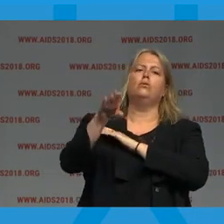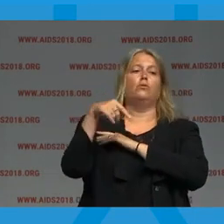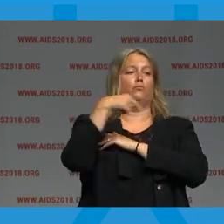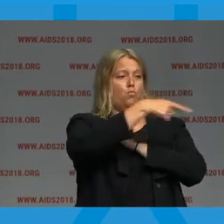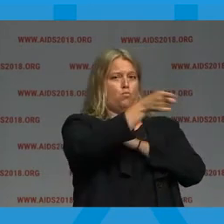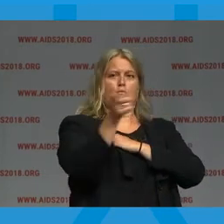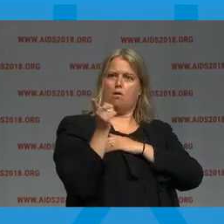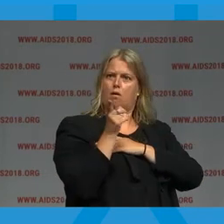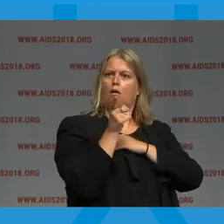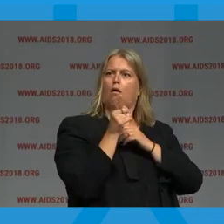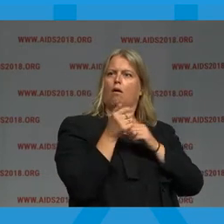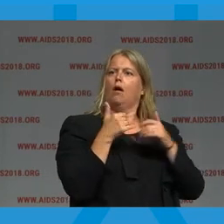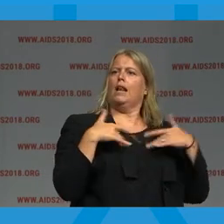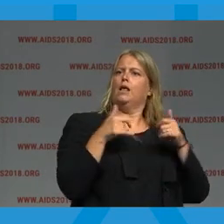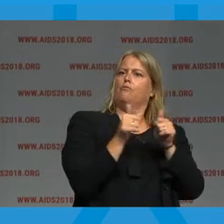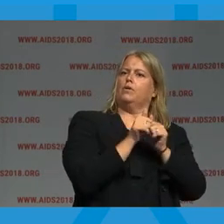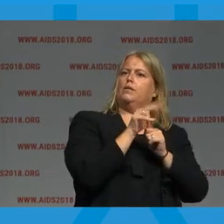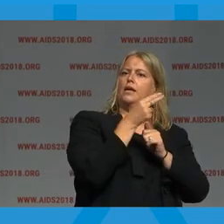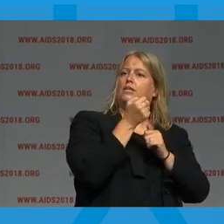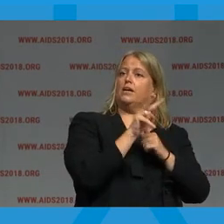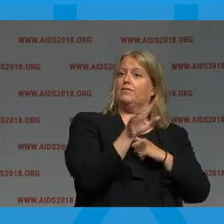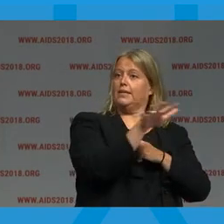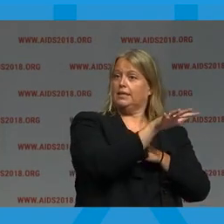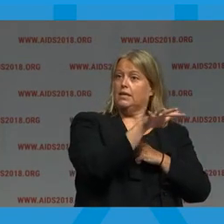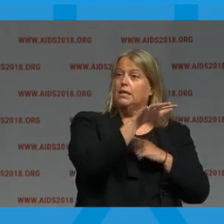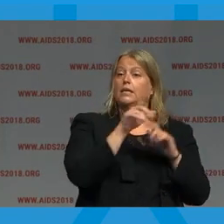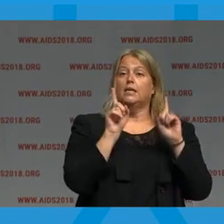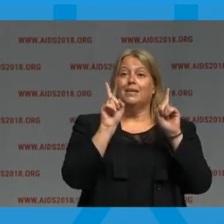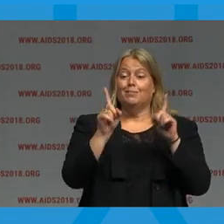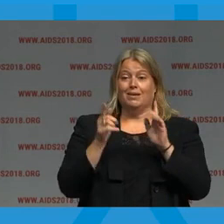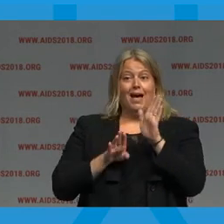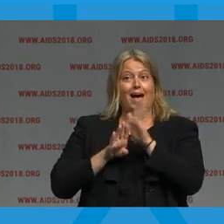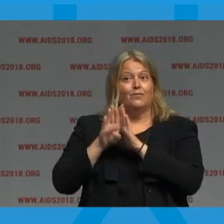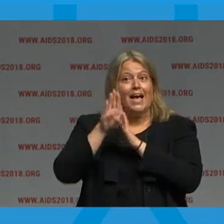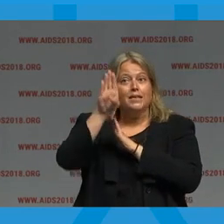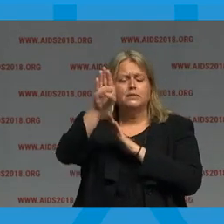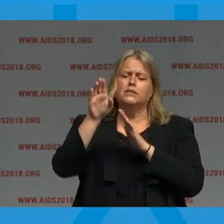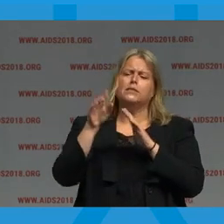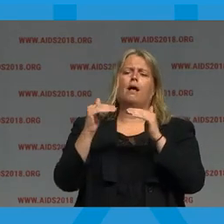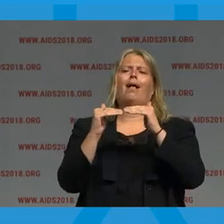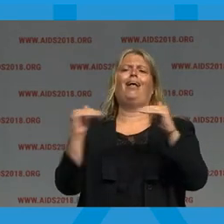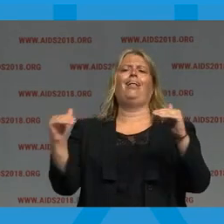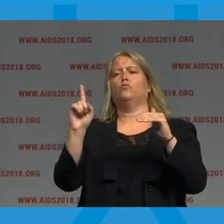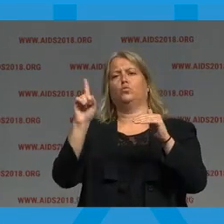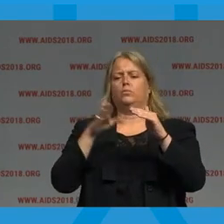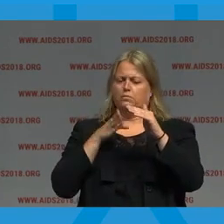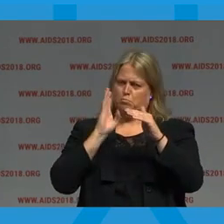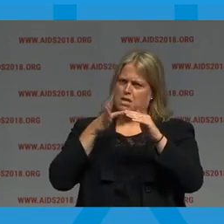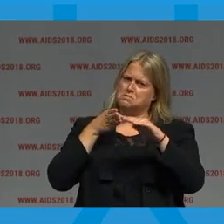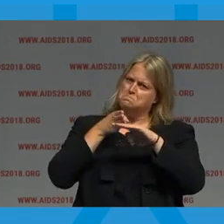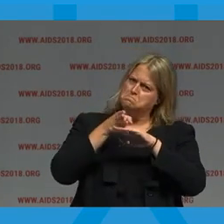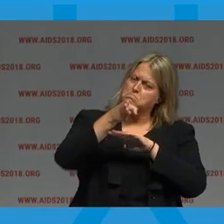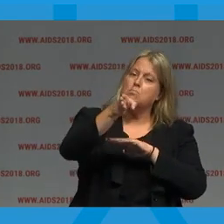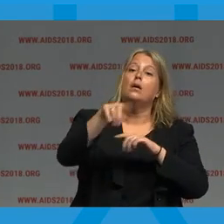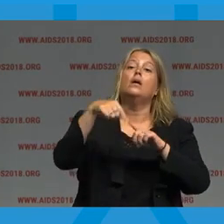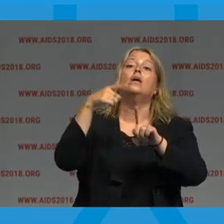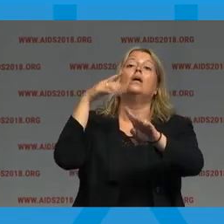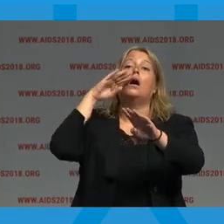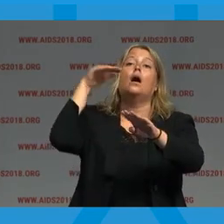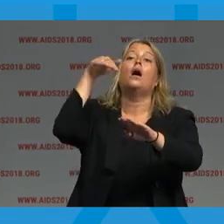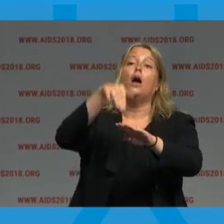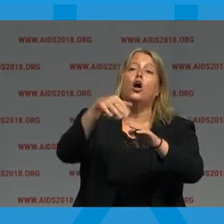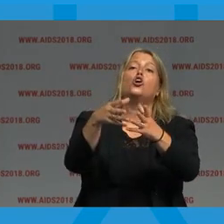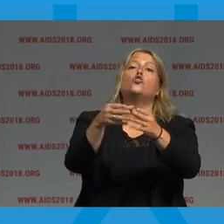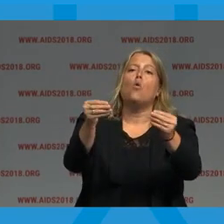HIV. However, those advances must continue until we have a cure and a